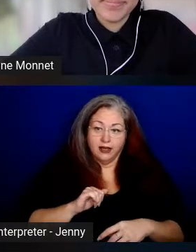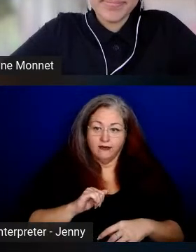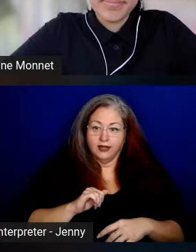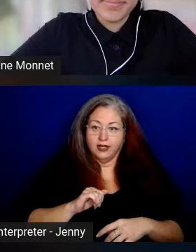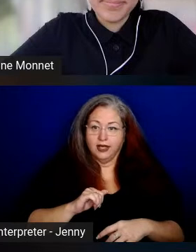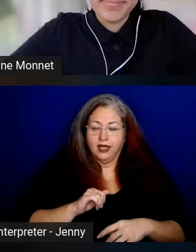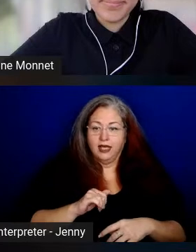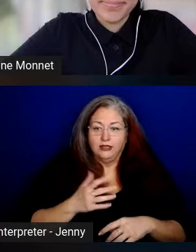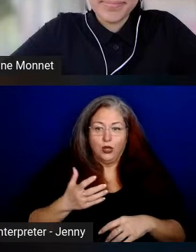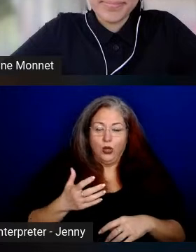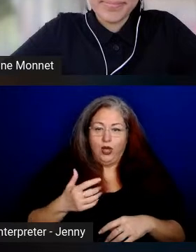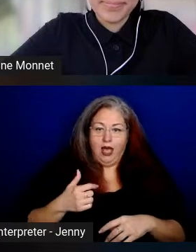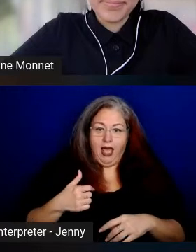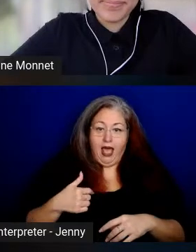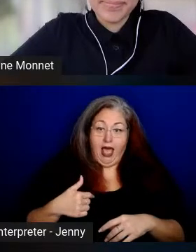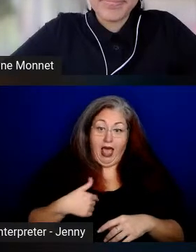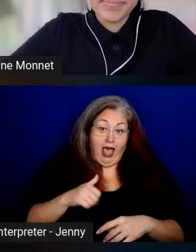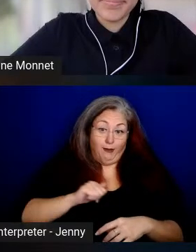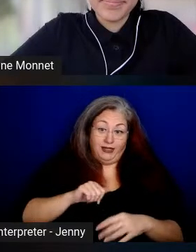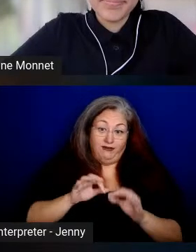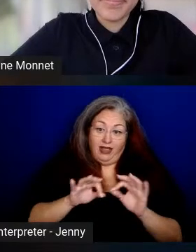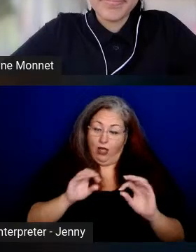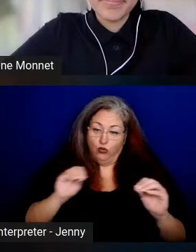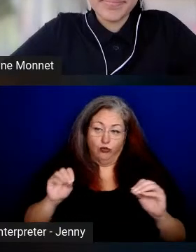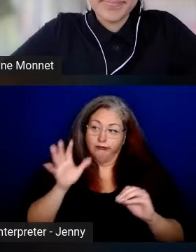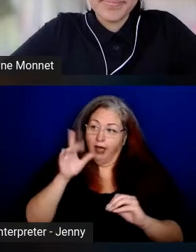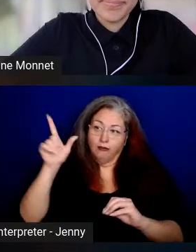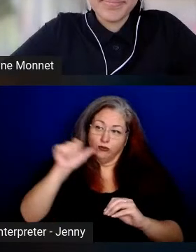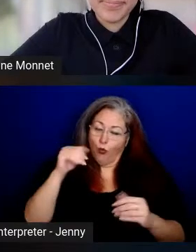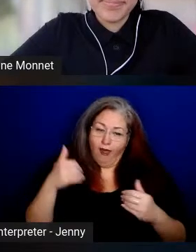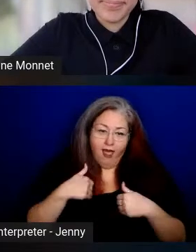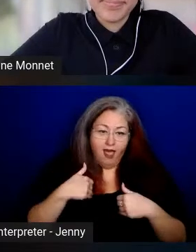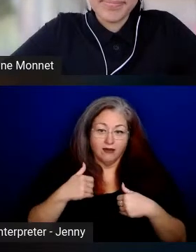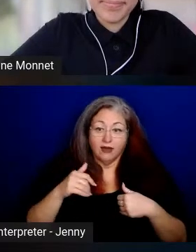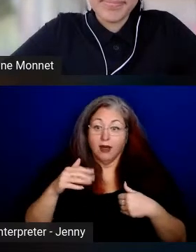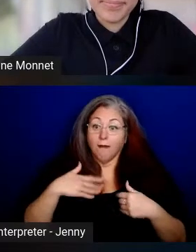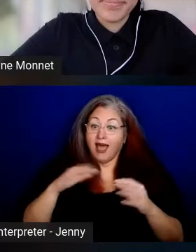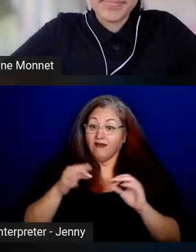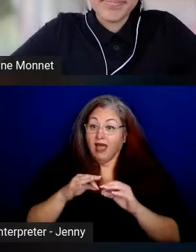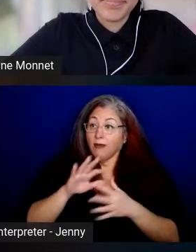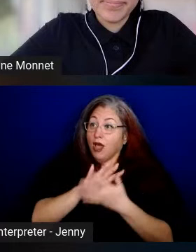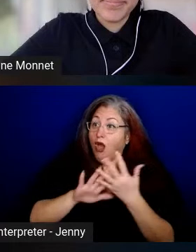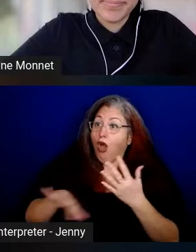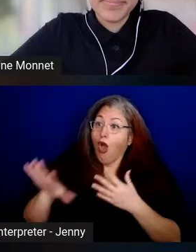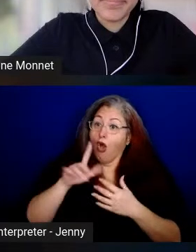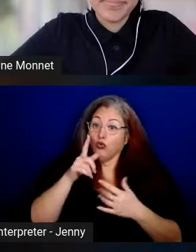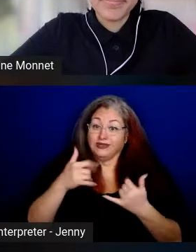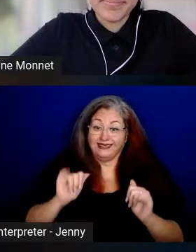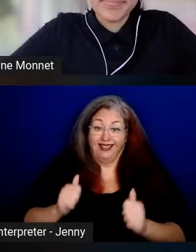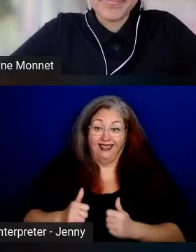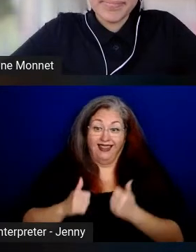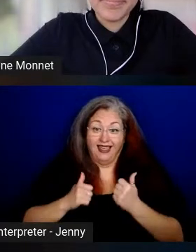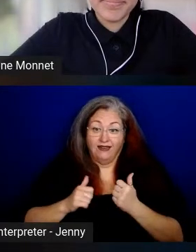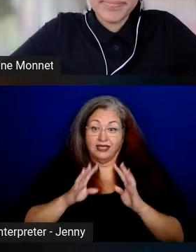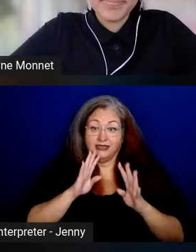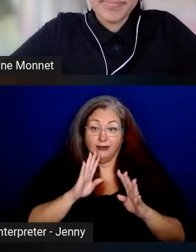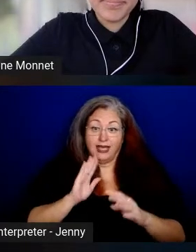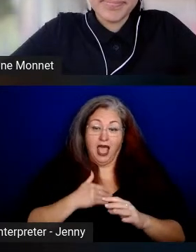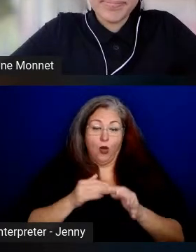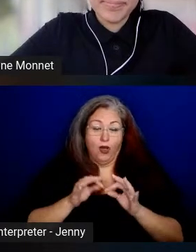I don't have the language and she doesn't either. My family, no one in my family that's alive right now speaks our